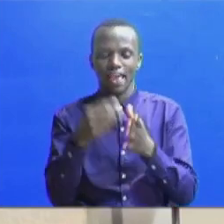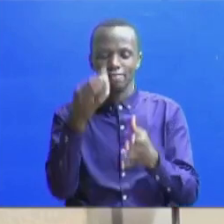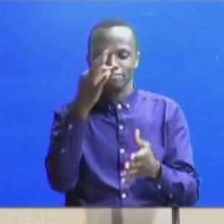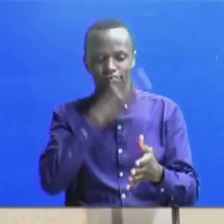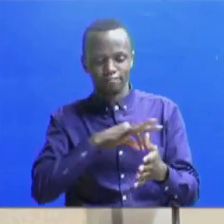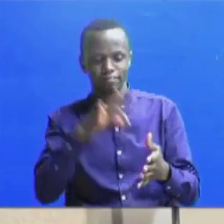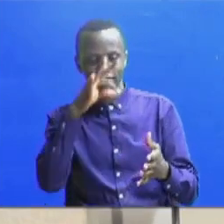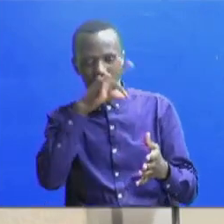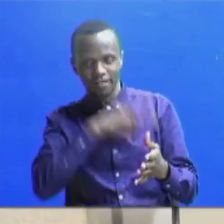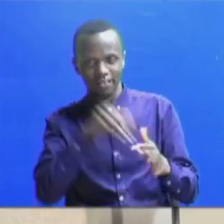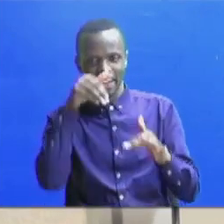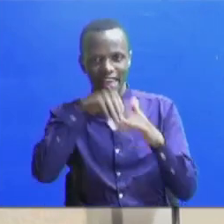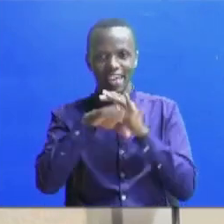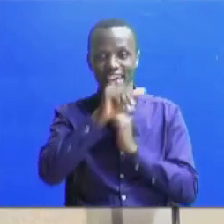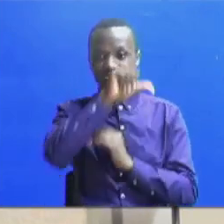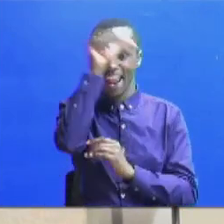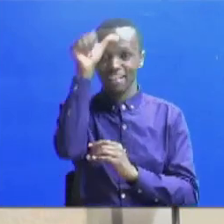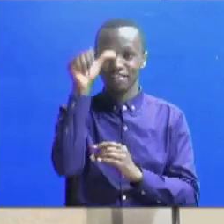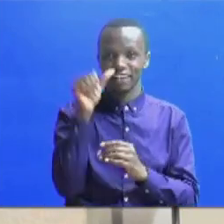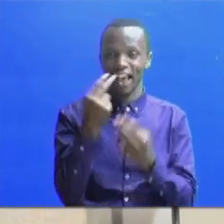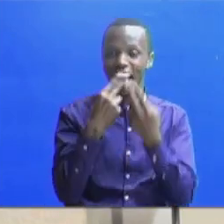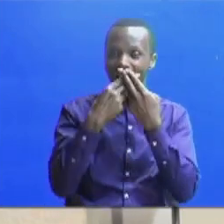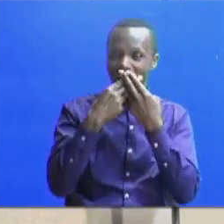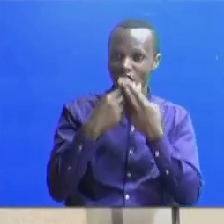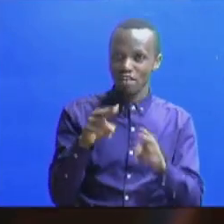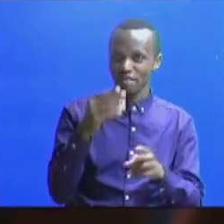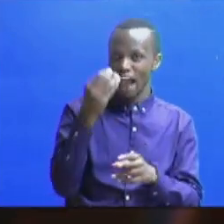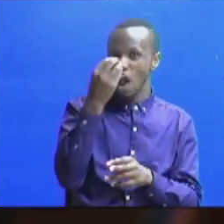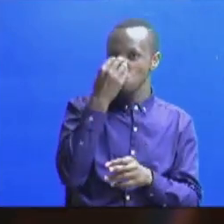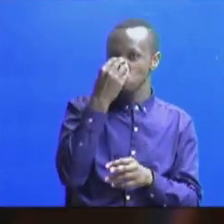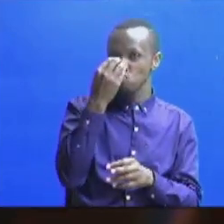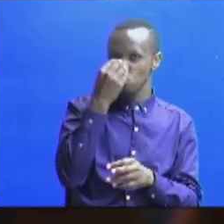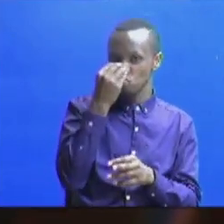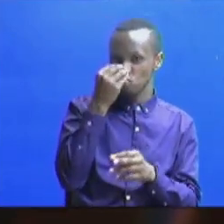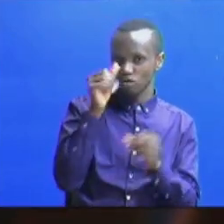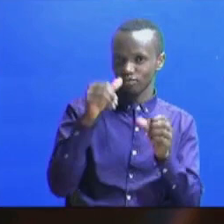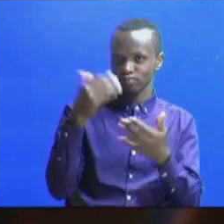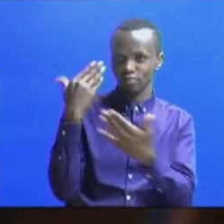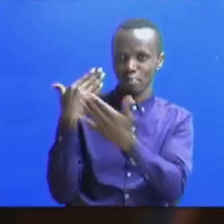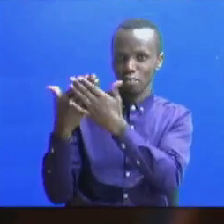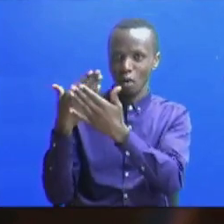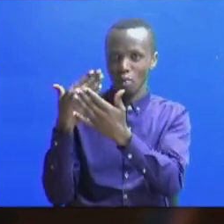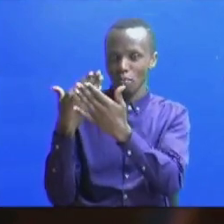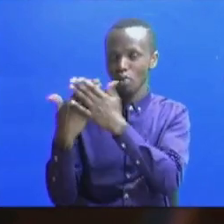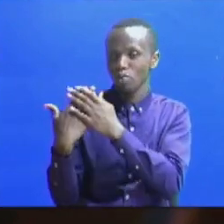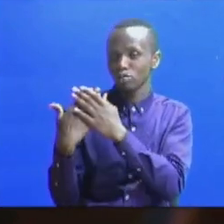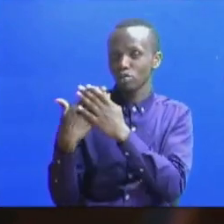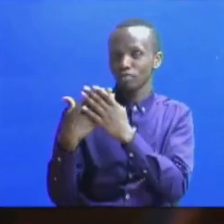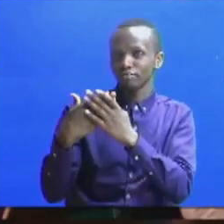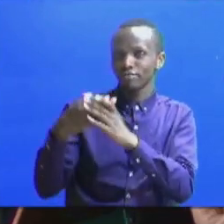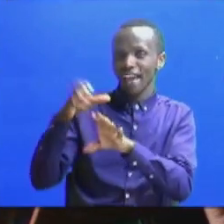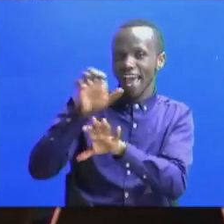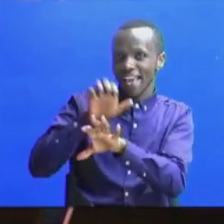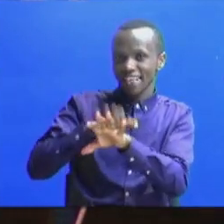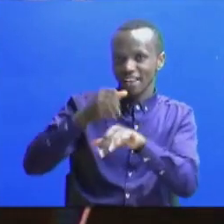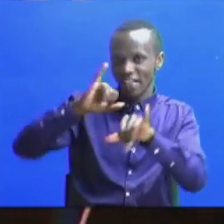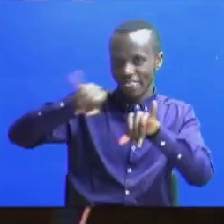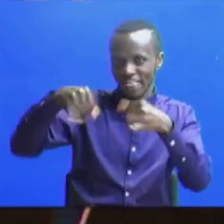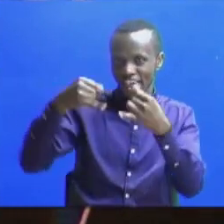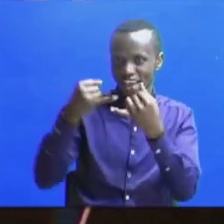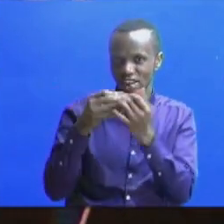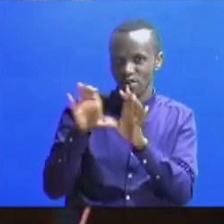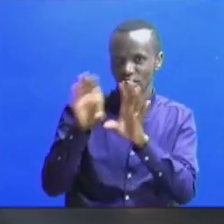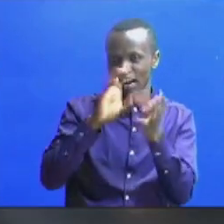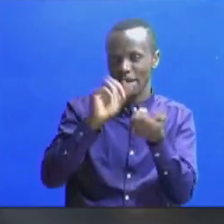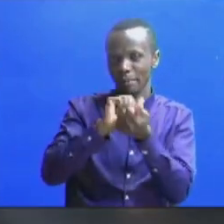to Africa. Furthermore, President Ruto put forth proposals for the establishment of new multilateral climate